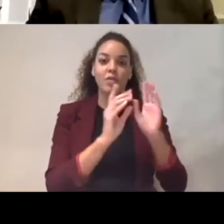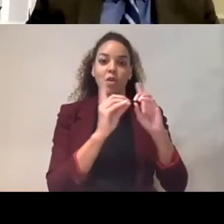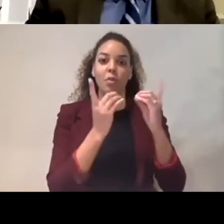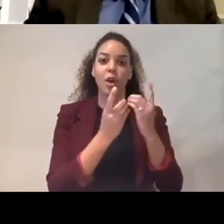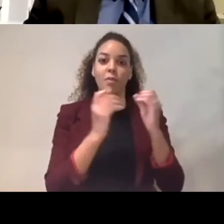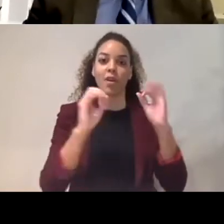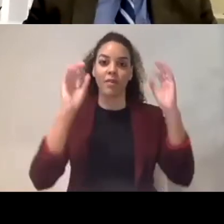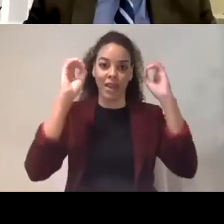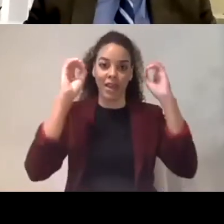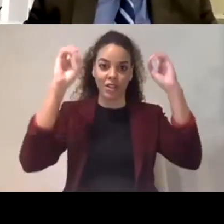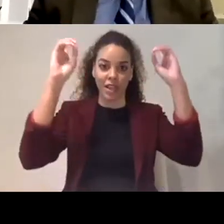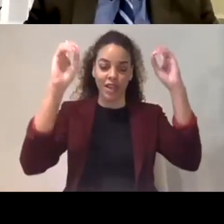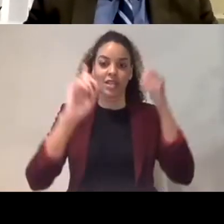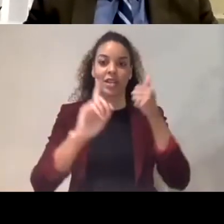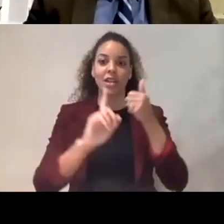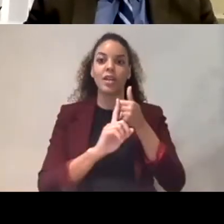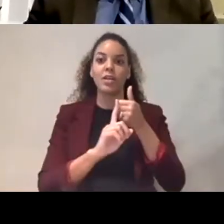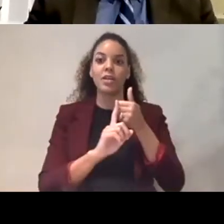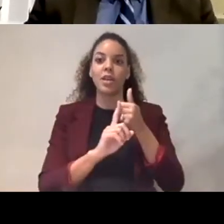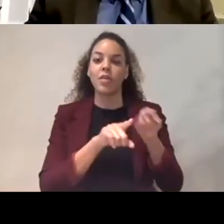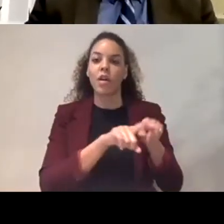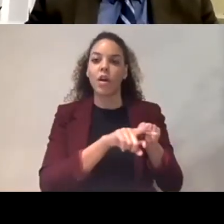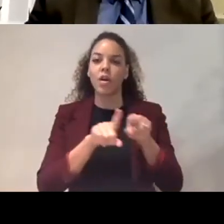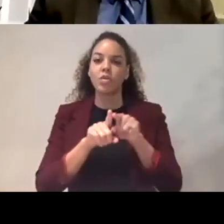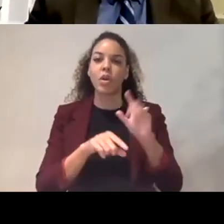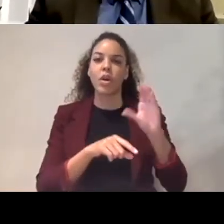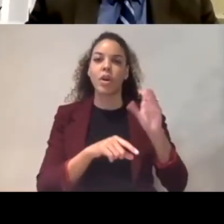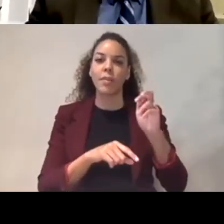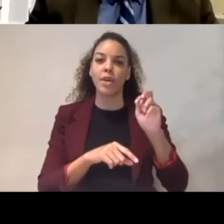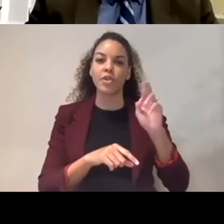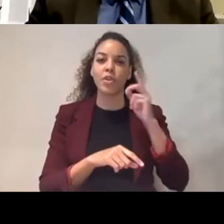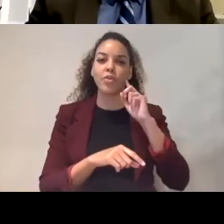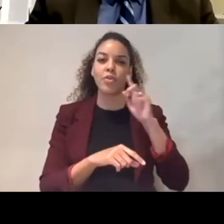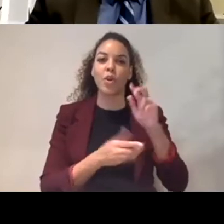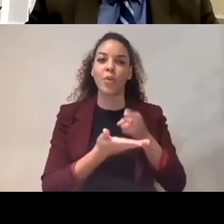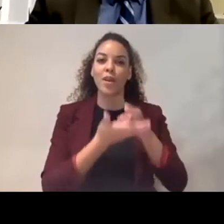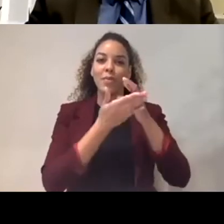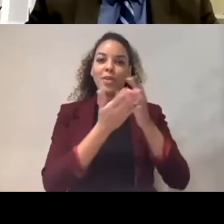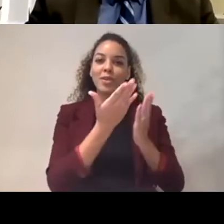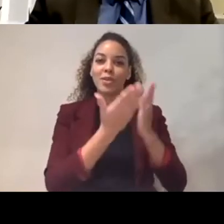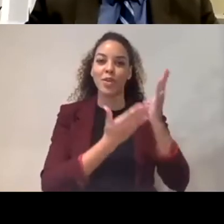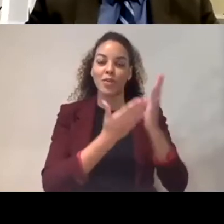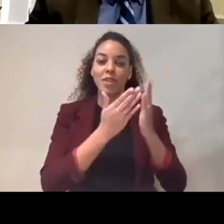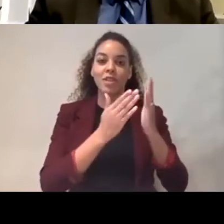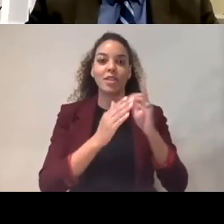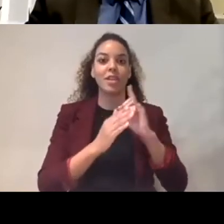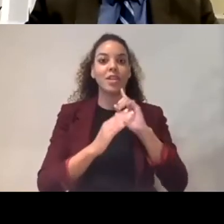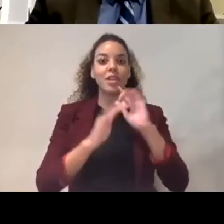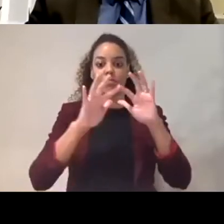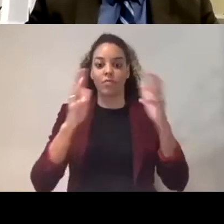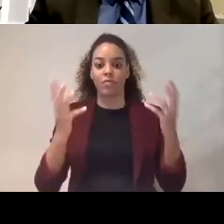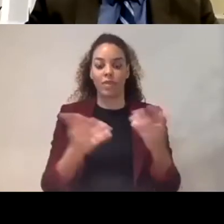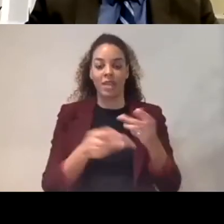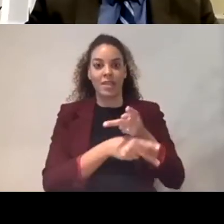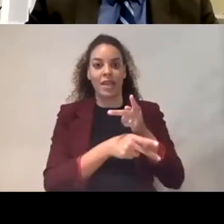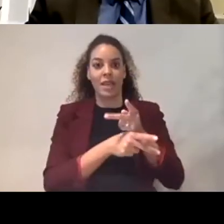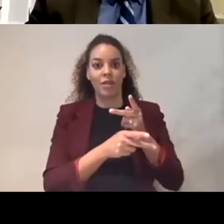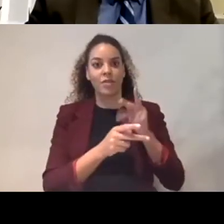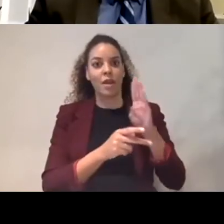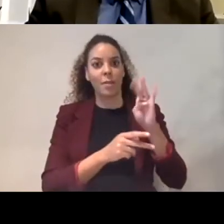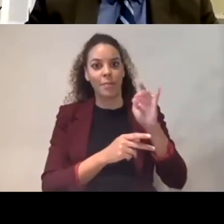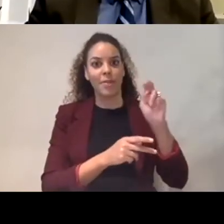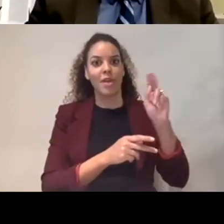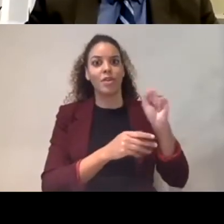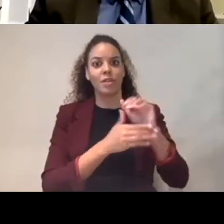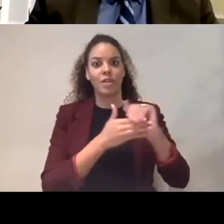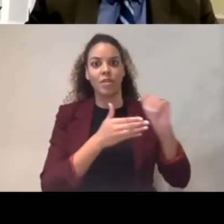commissioner, he's the acting assistant secretary and commissioner of the Rehabilitation Services Administration, which oversees billions of dollars in funding to get people with disabilities